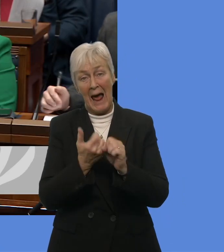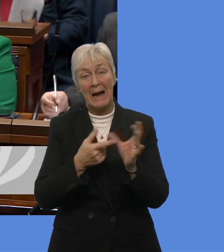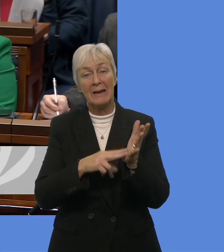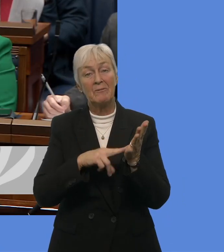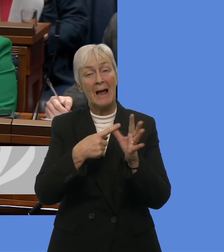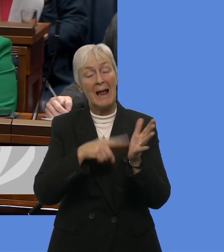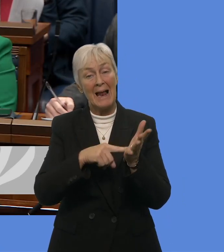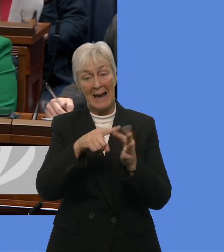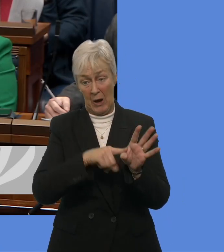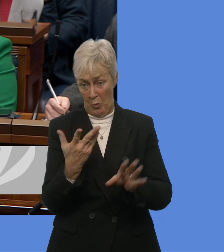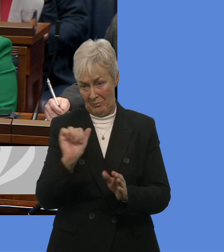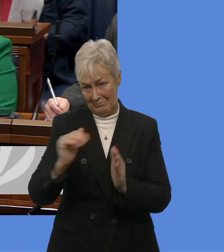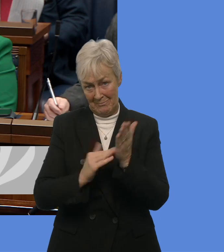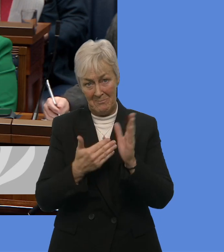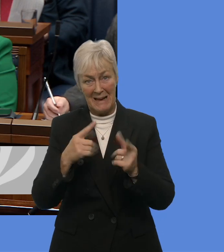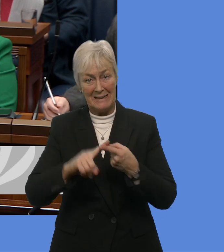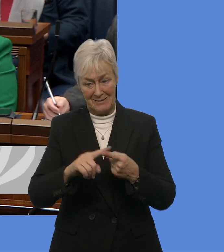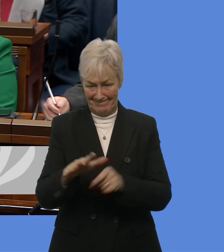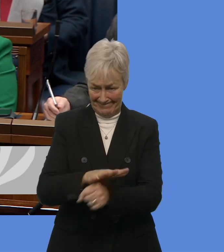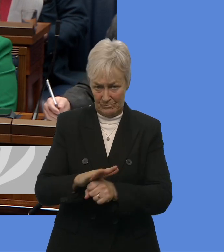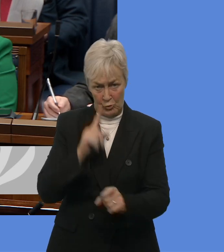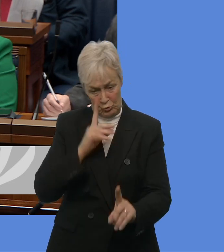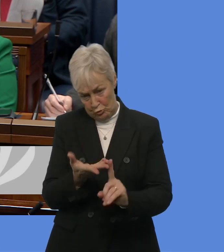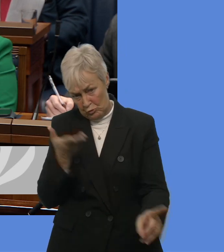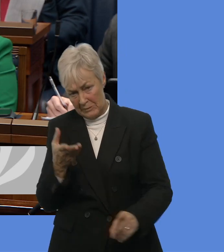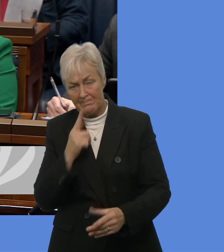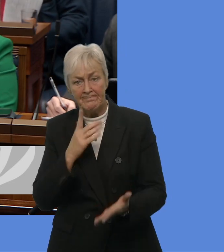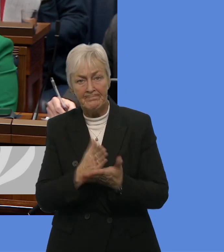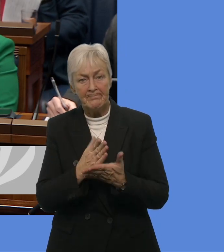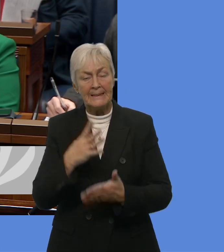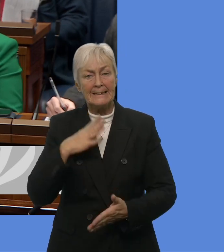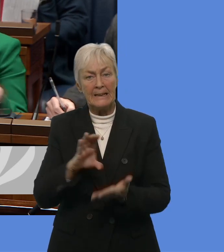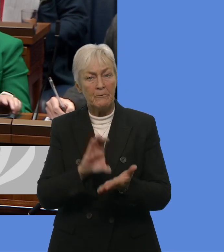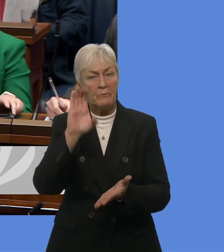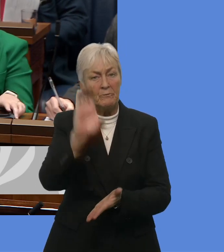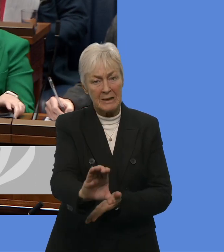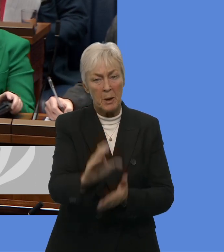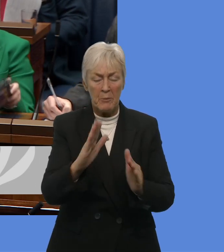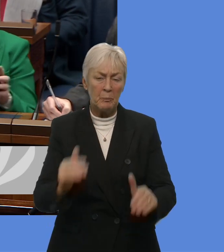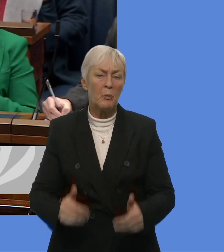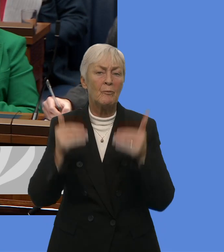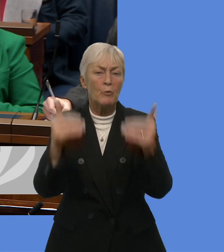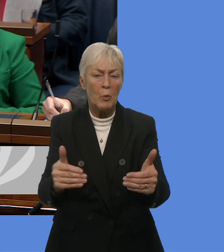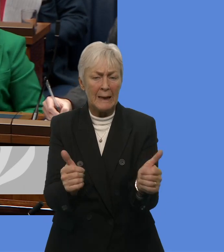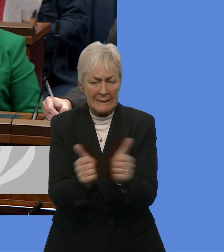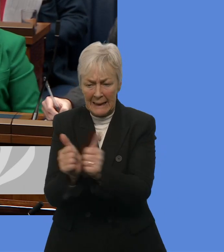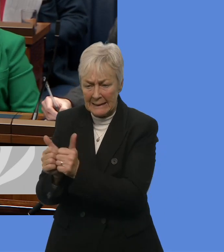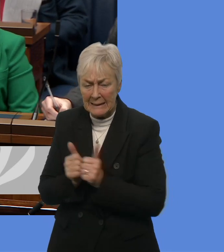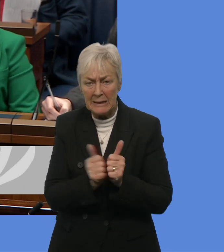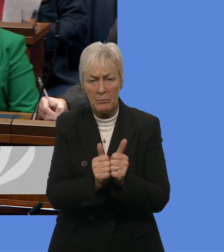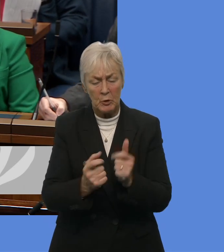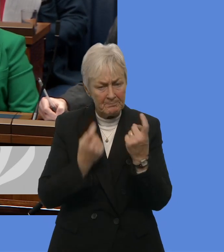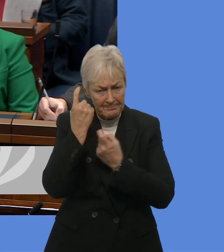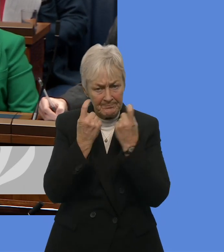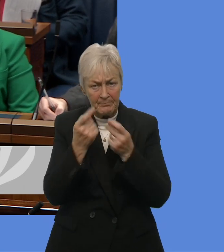site sits, of course there is a recognition that that would require investment. Of course, we must move forward with consensus on the site. We must move forward